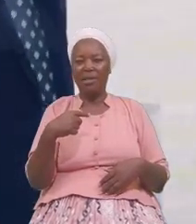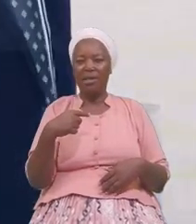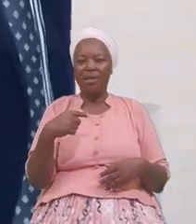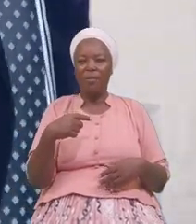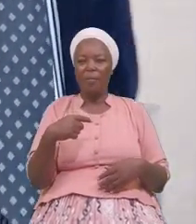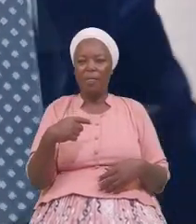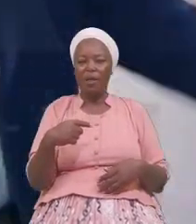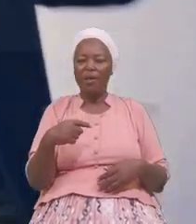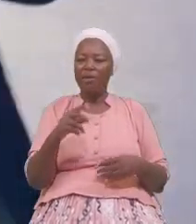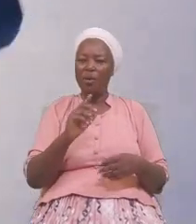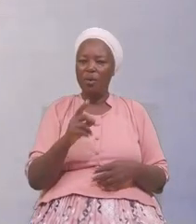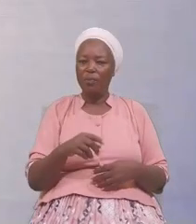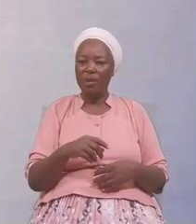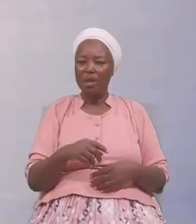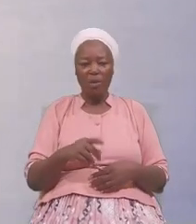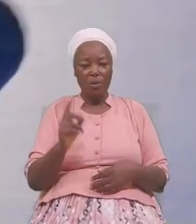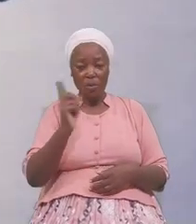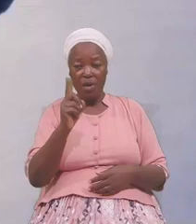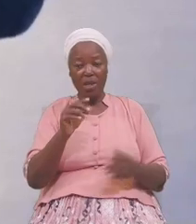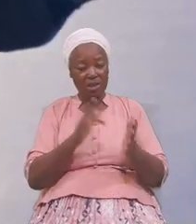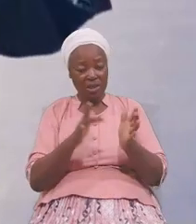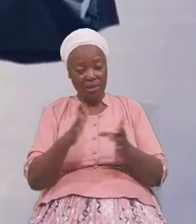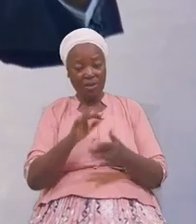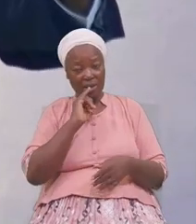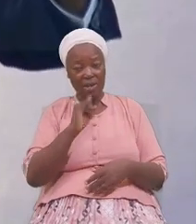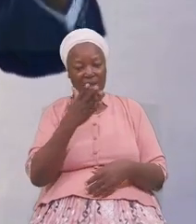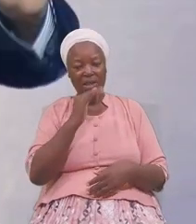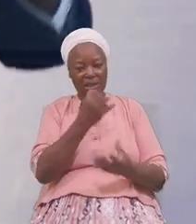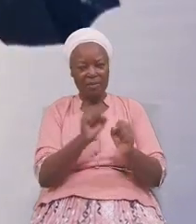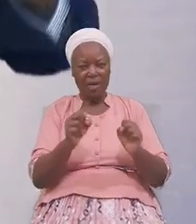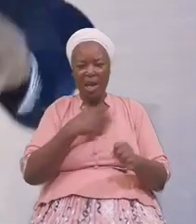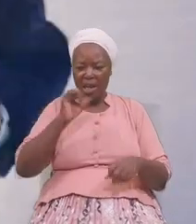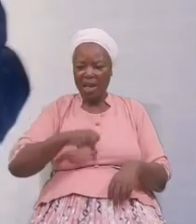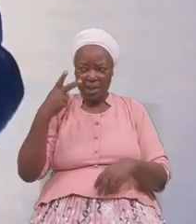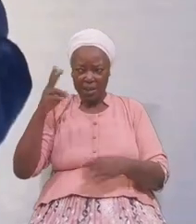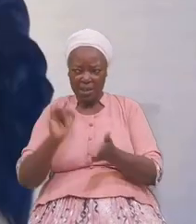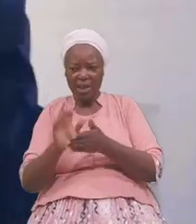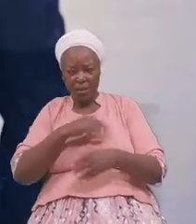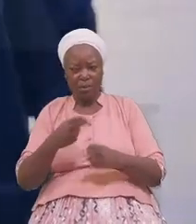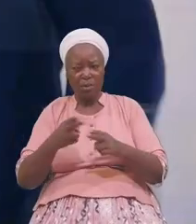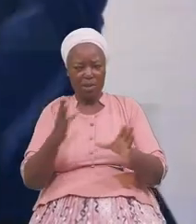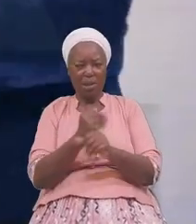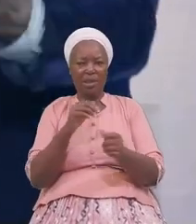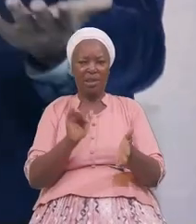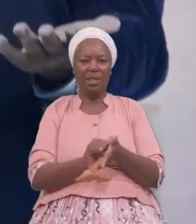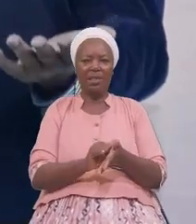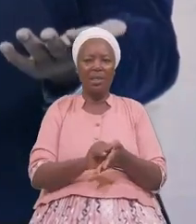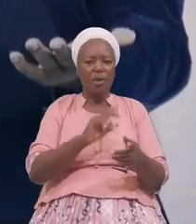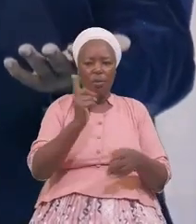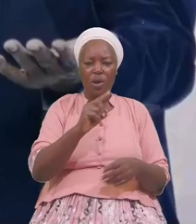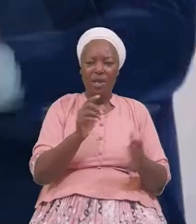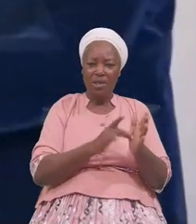Jesus is, there's salvation. And I can see that, and I will soon possess that. Where